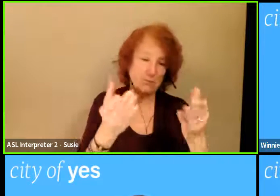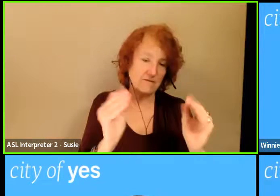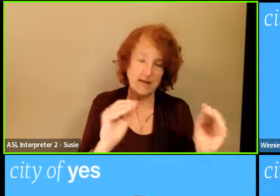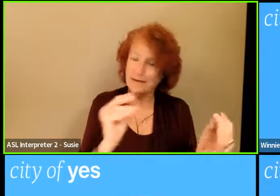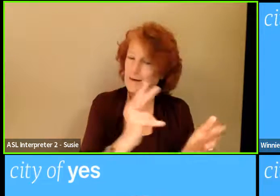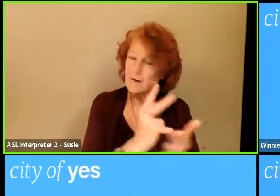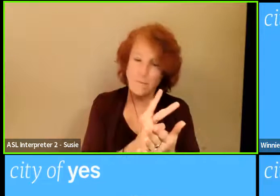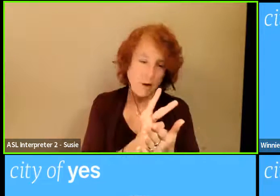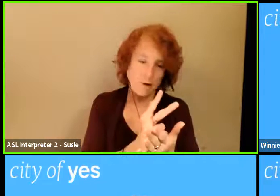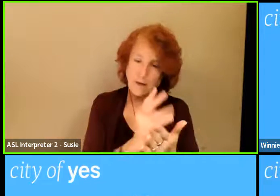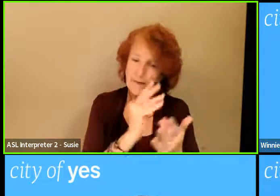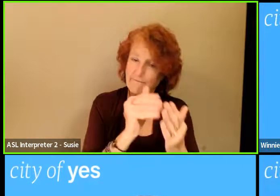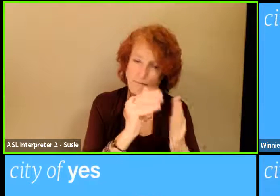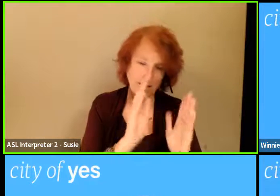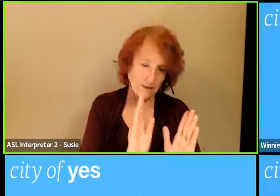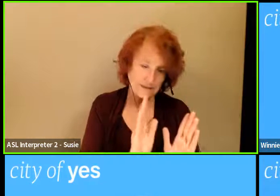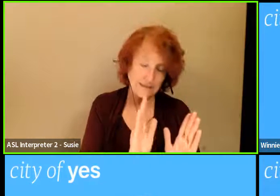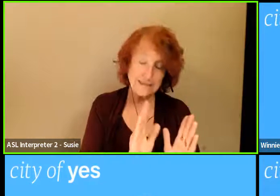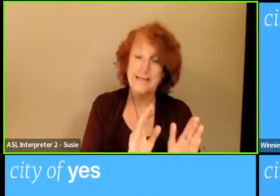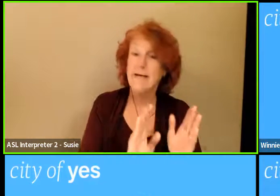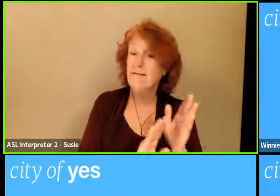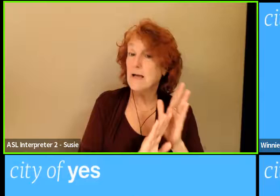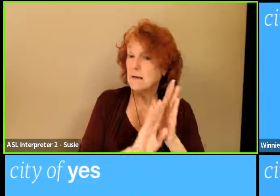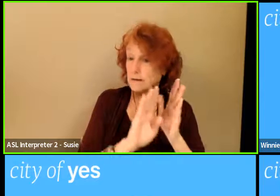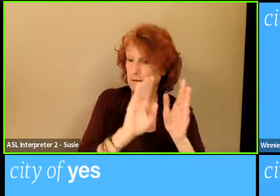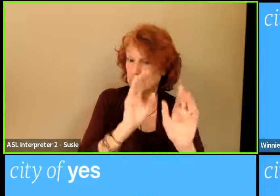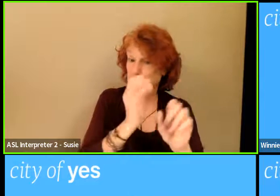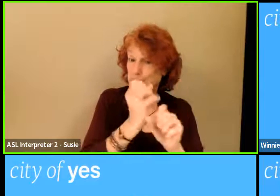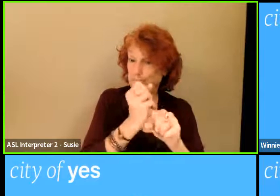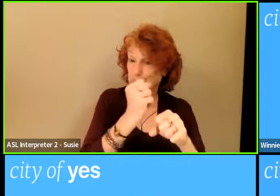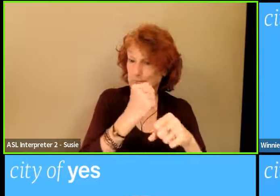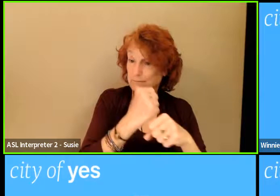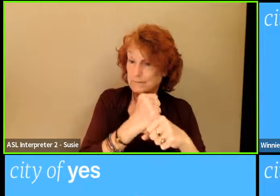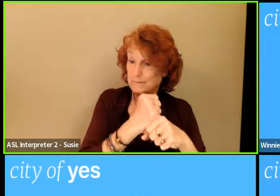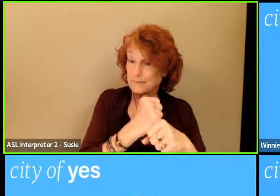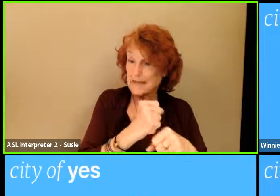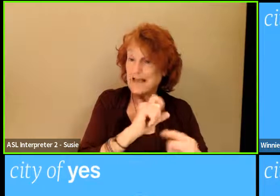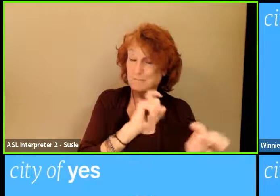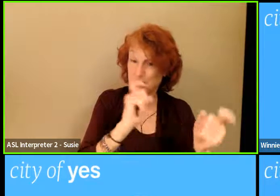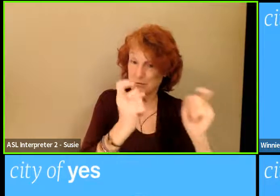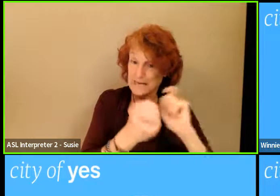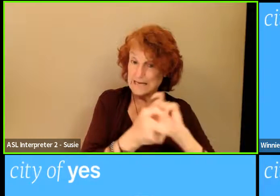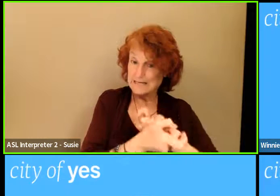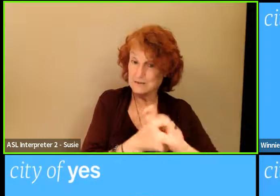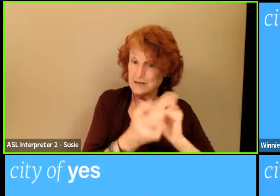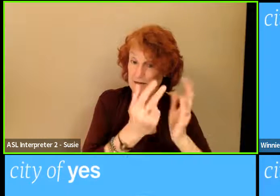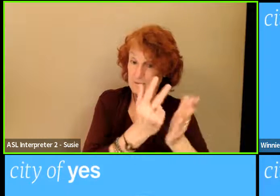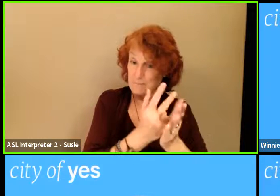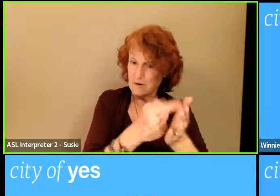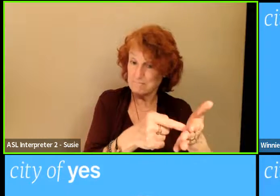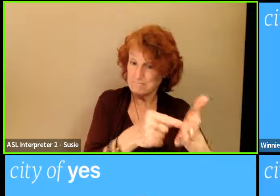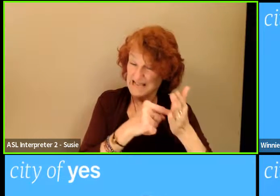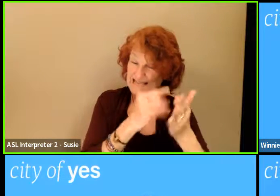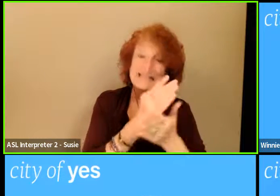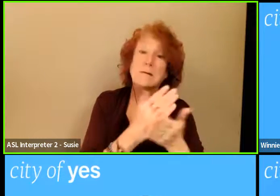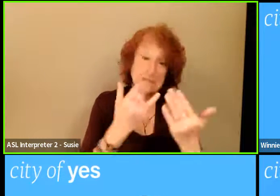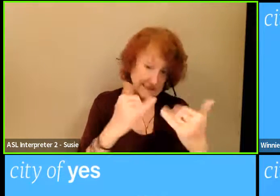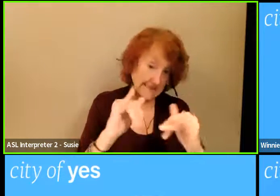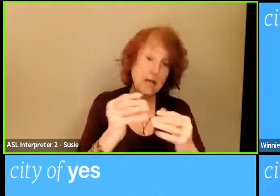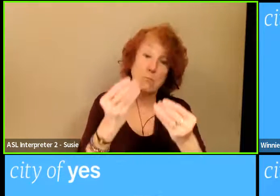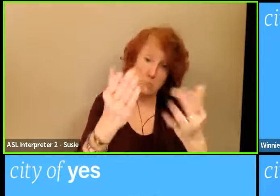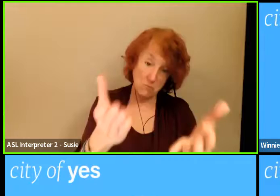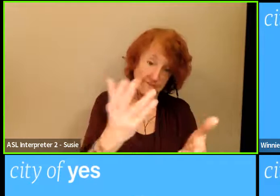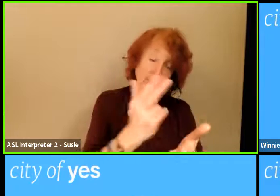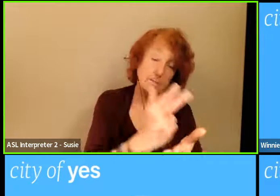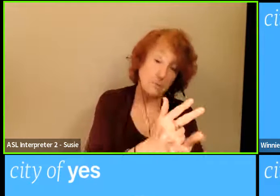for developments that were created after those changes were made to those parking mandates, that some developments still provided parking, and some